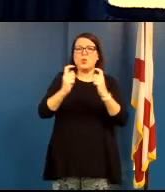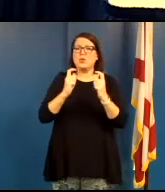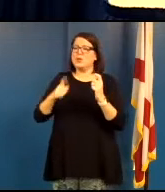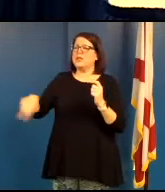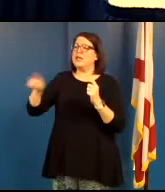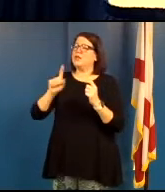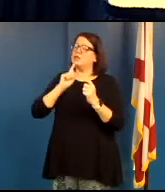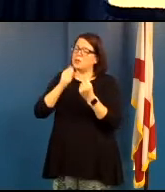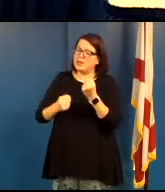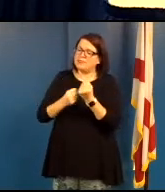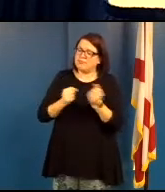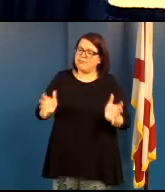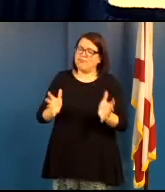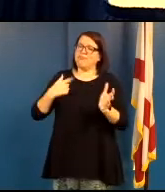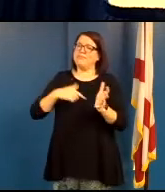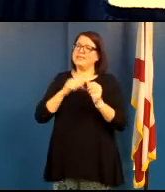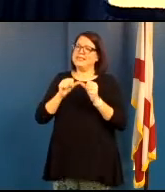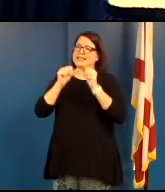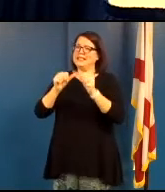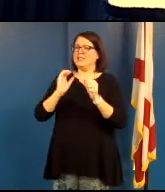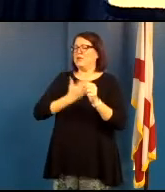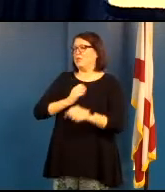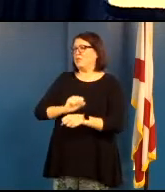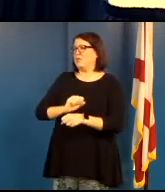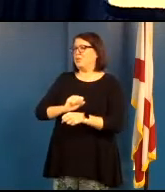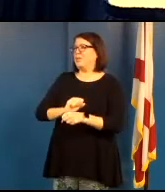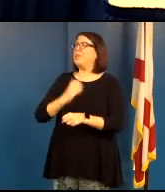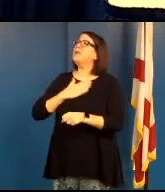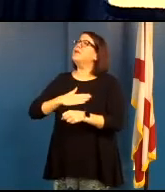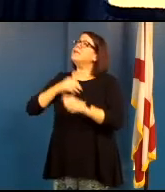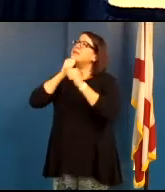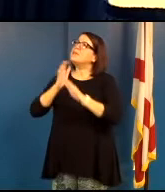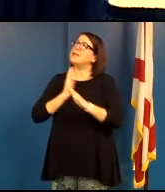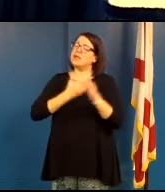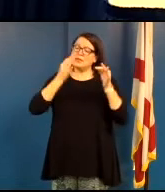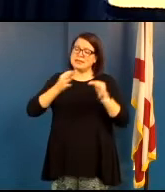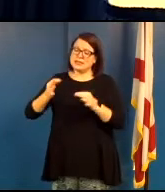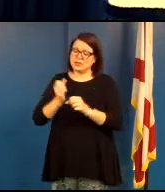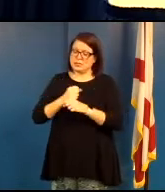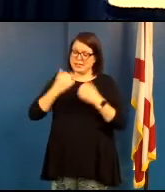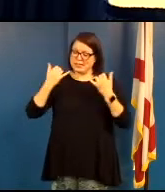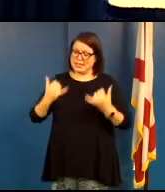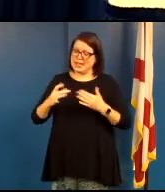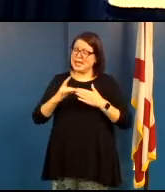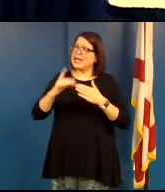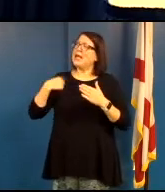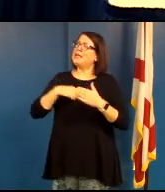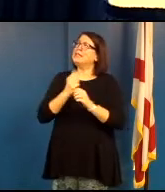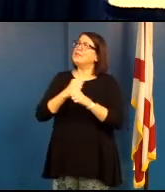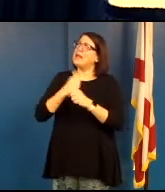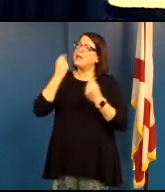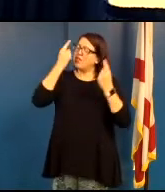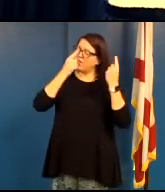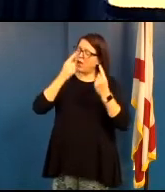work. Please bless the decisions that we have today and guide us to make thoughtful and courageous decisions on a daily